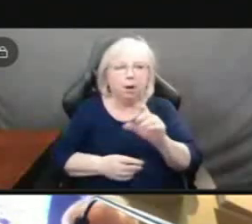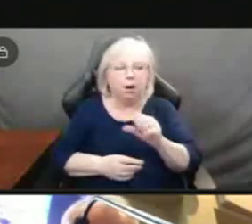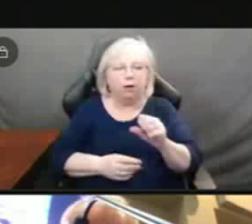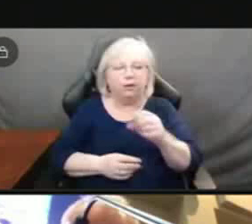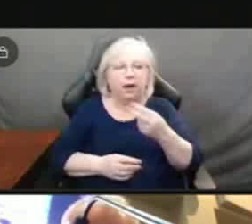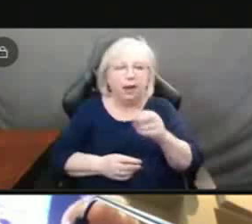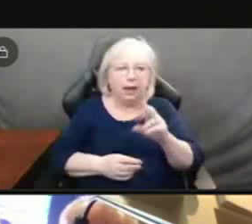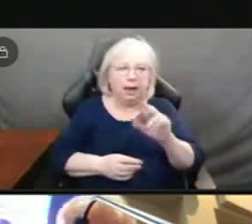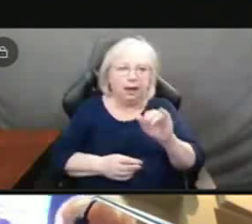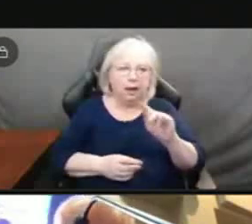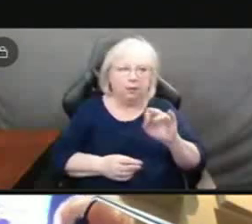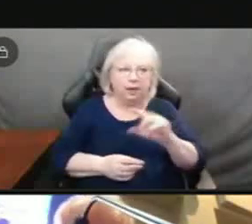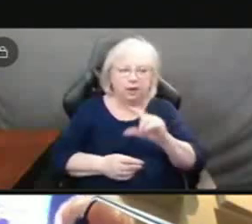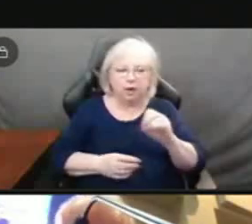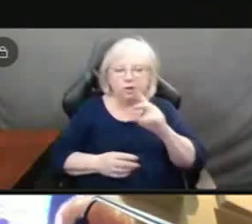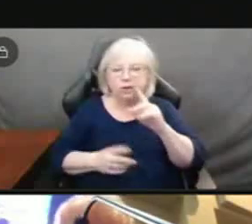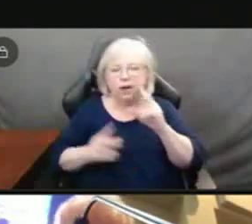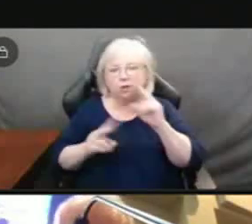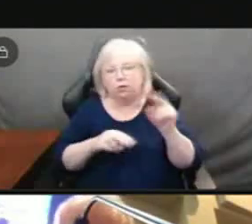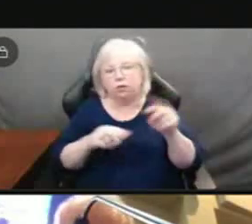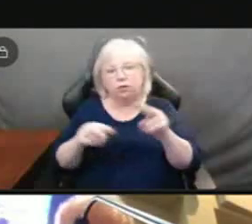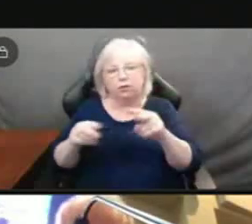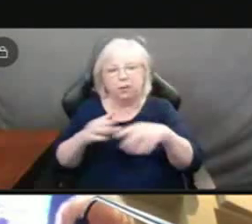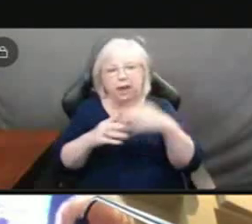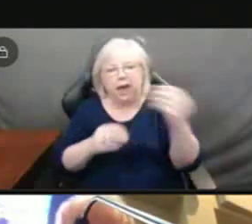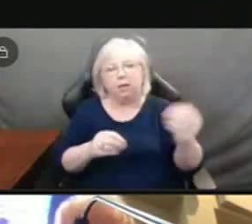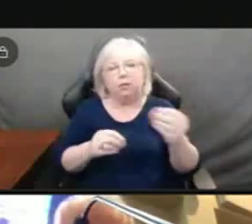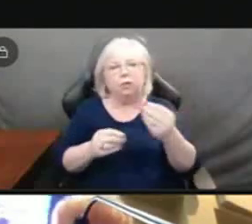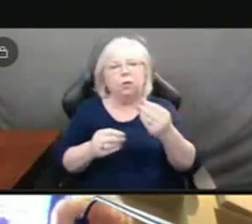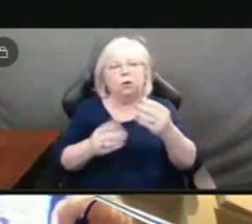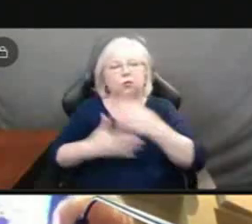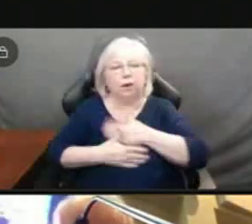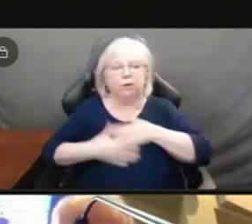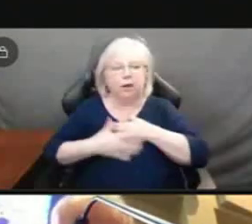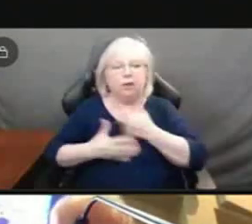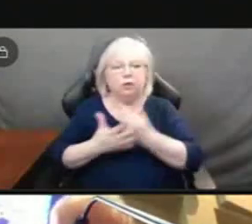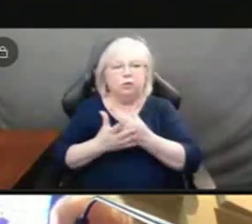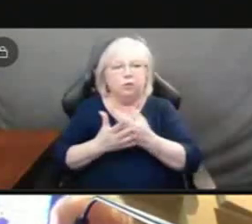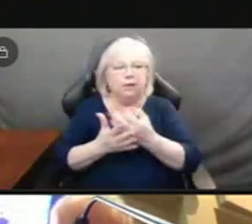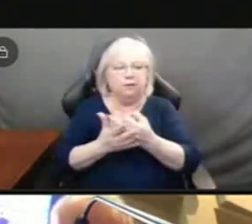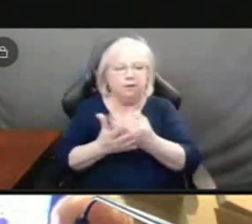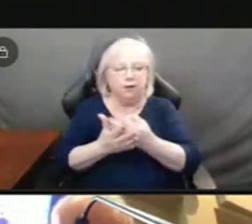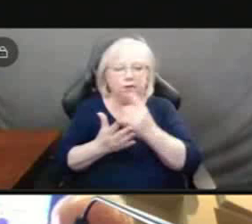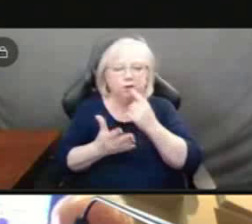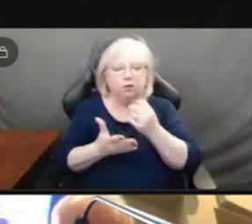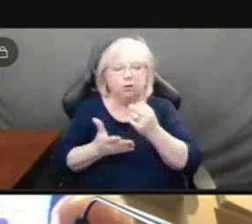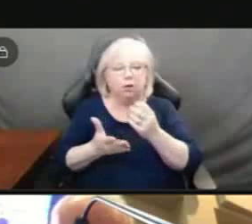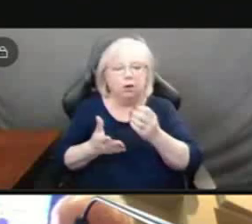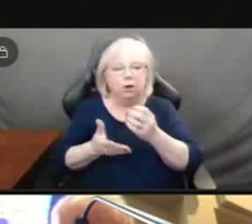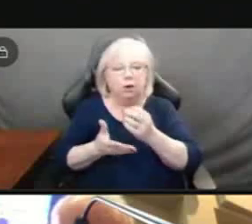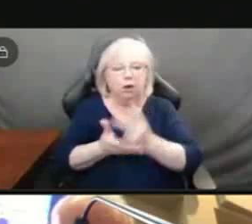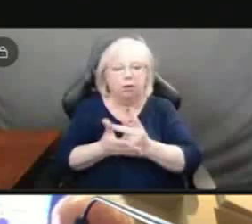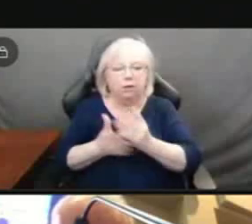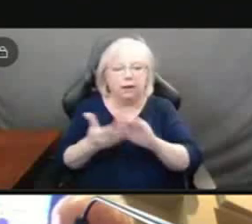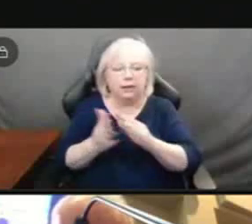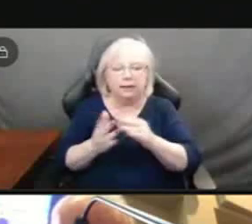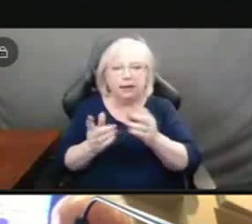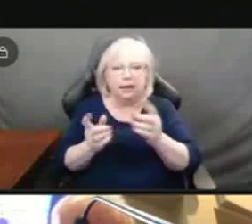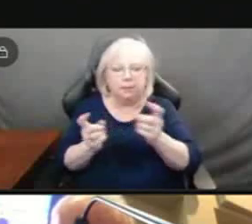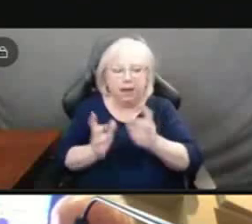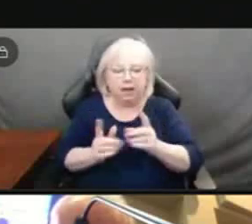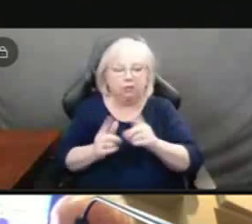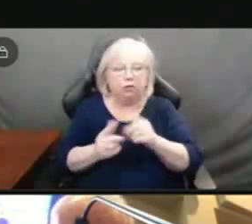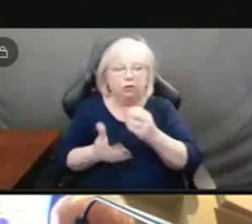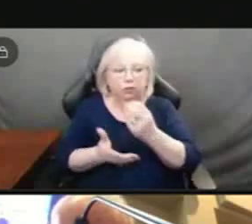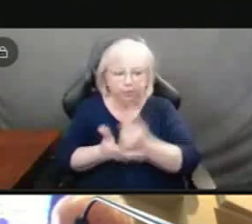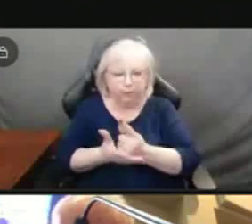and Tourism Outdoor Recreation Grant Program funds to authorize the mayor and city manager to execute any and all necessary